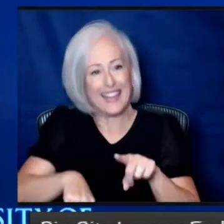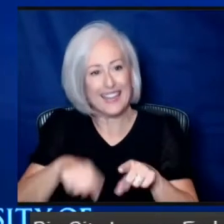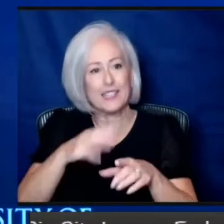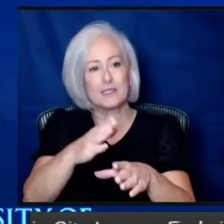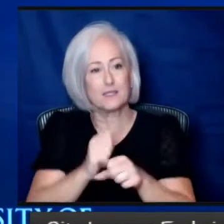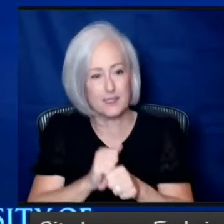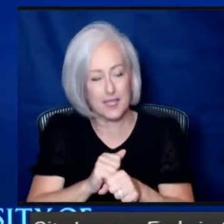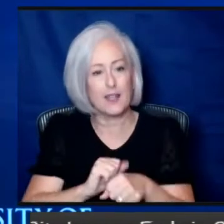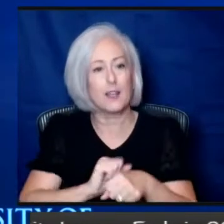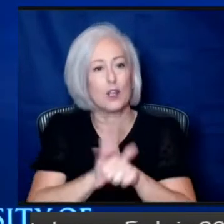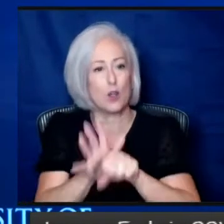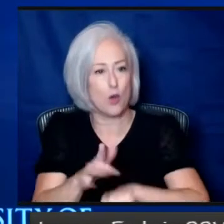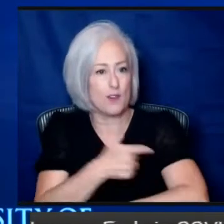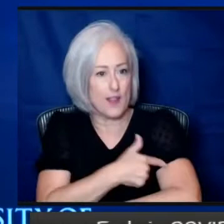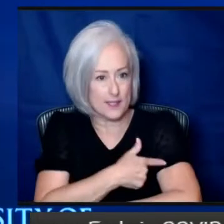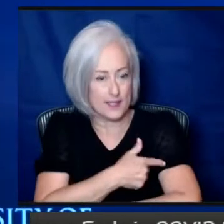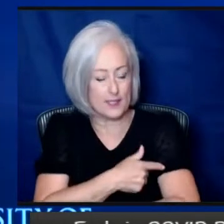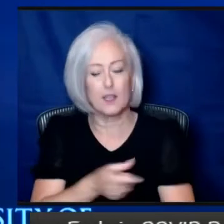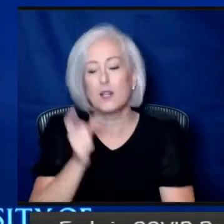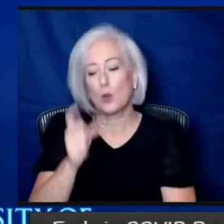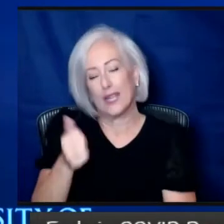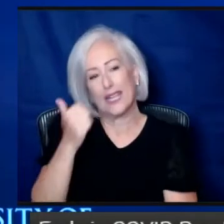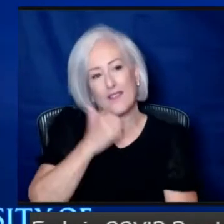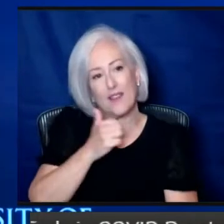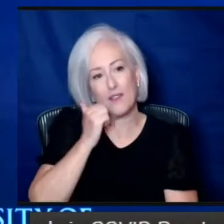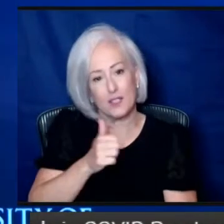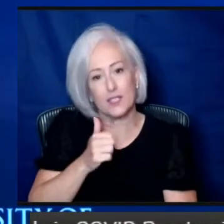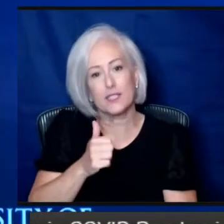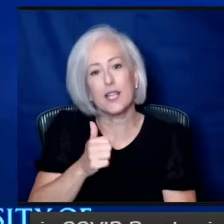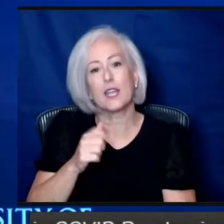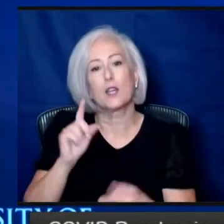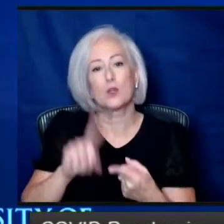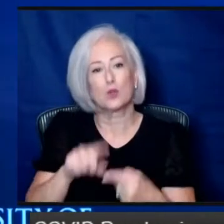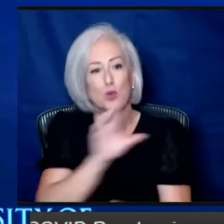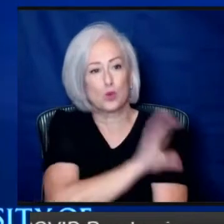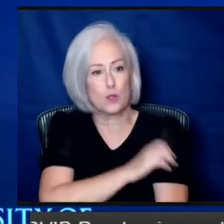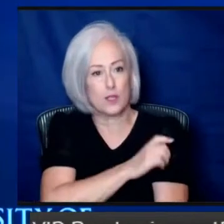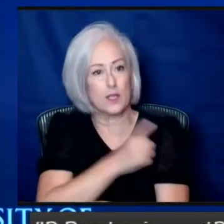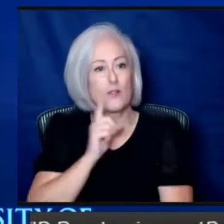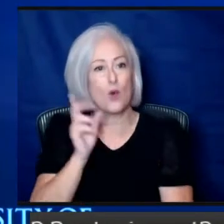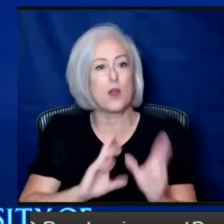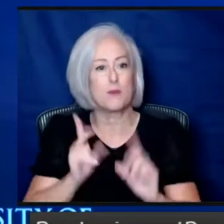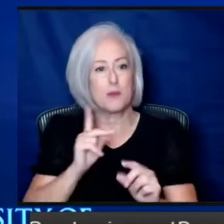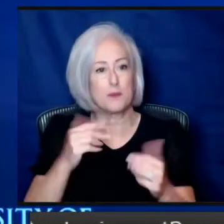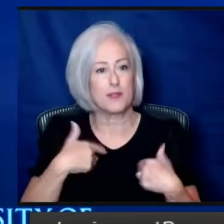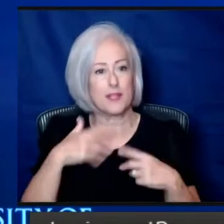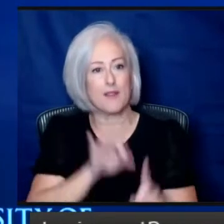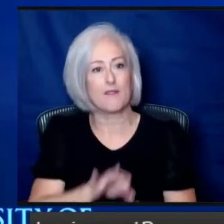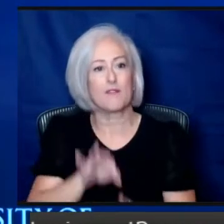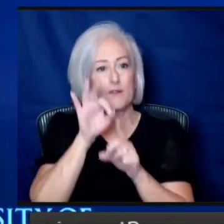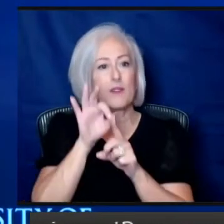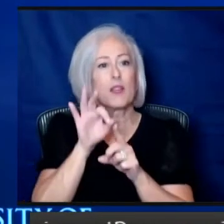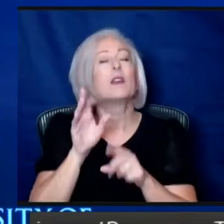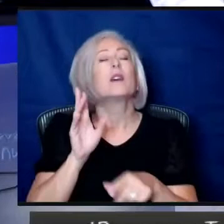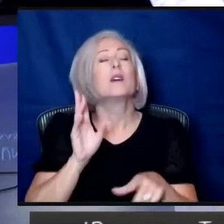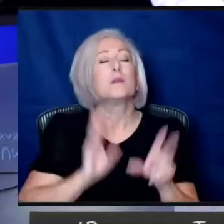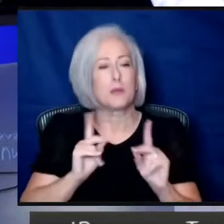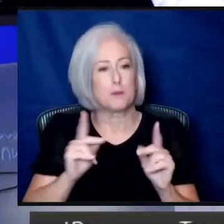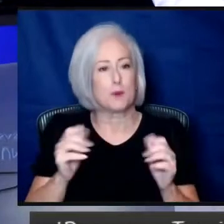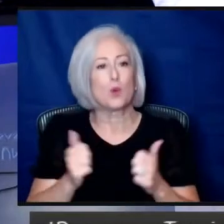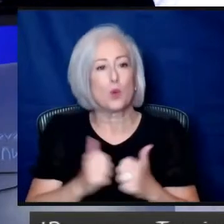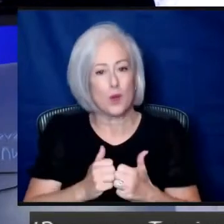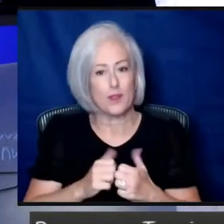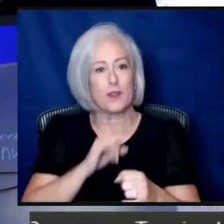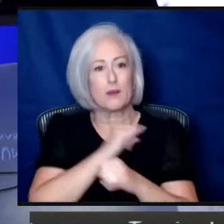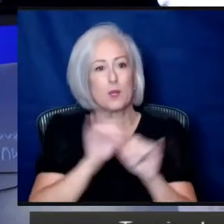basis in our clinics for those doctors that have those, especially those immunosuppressed patients. And then one more question for you, and then we're going to